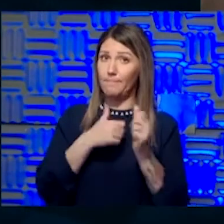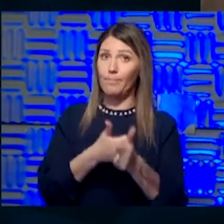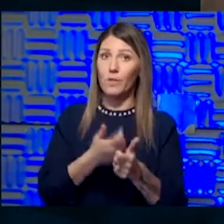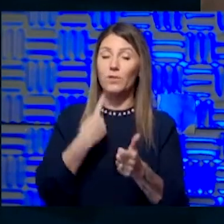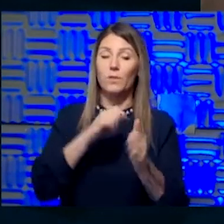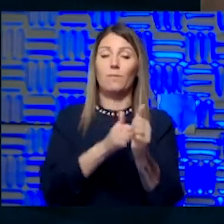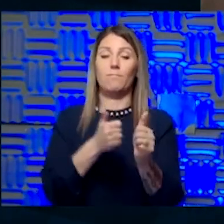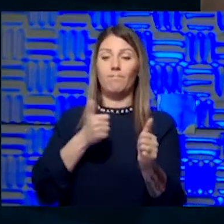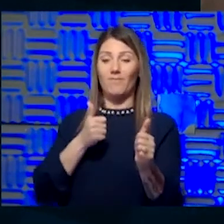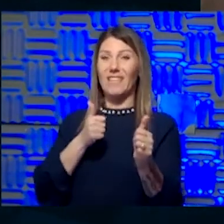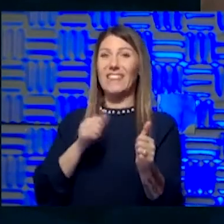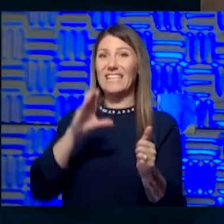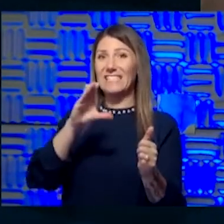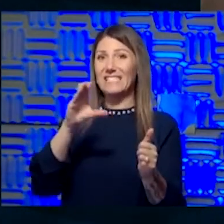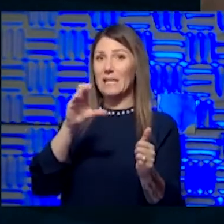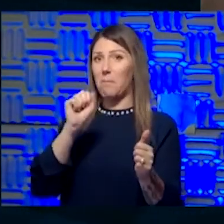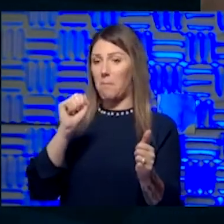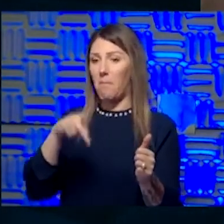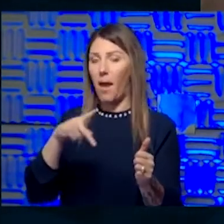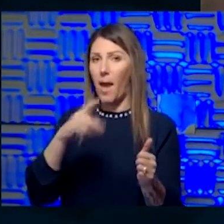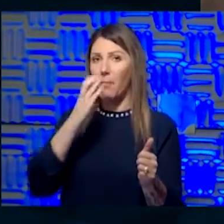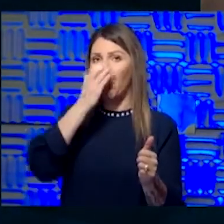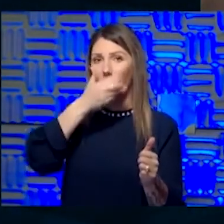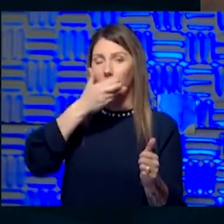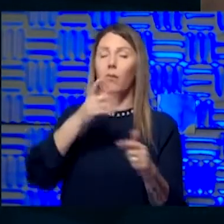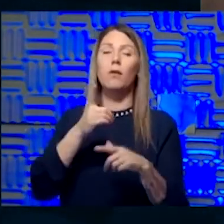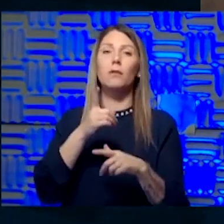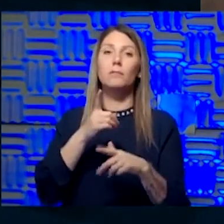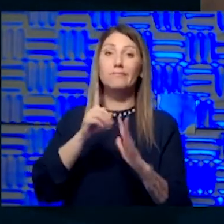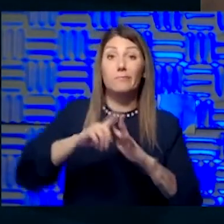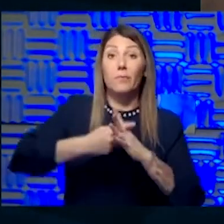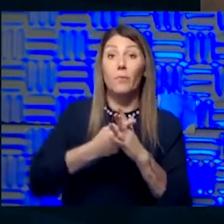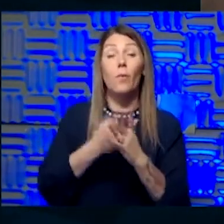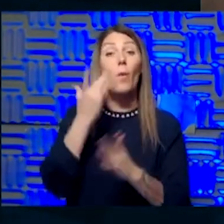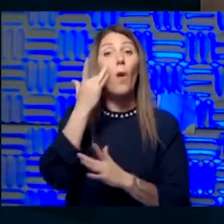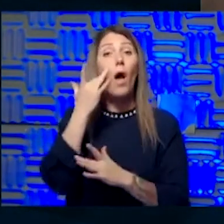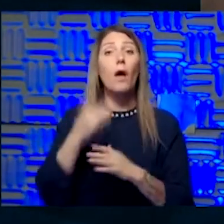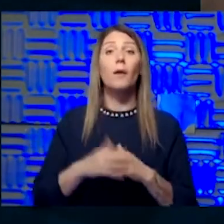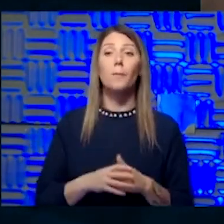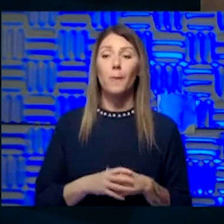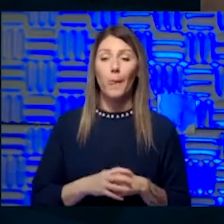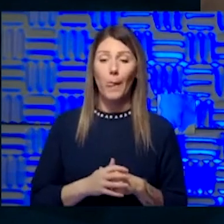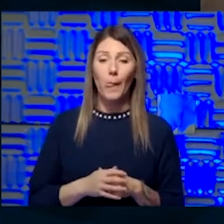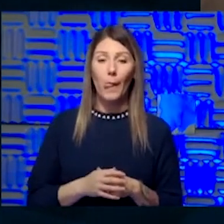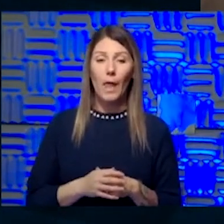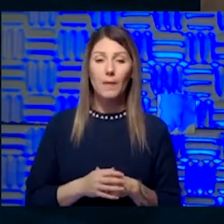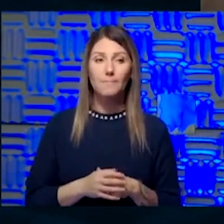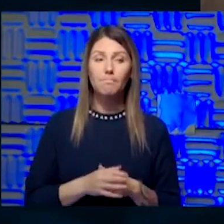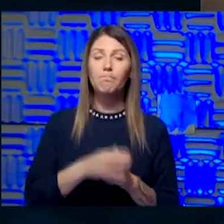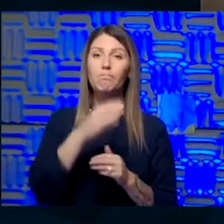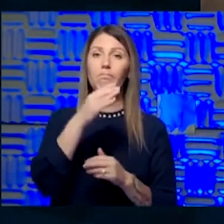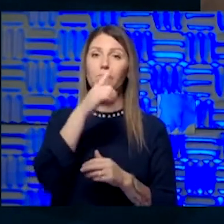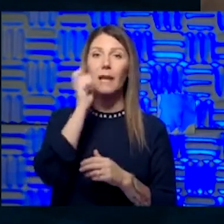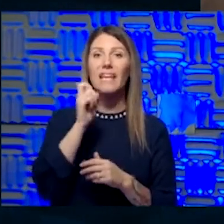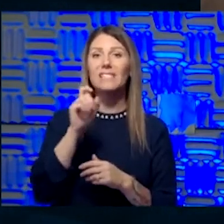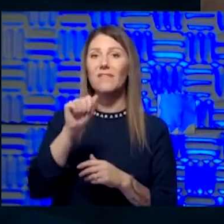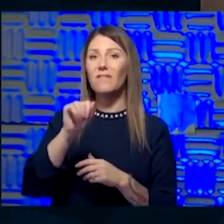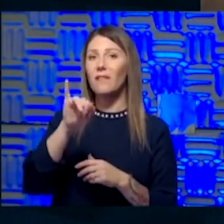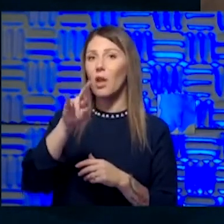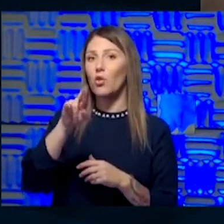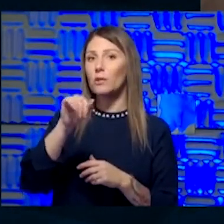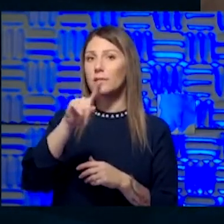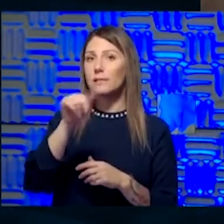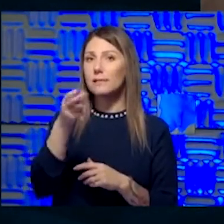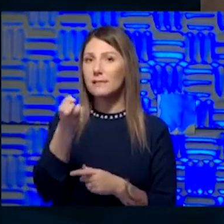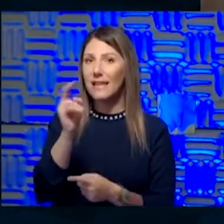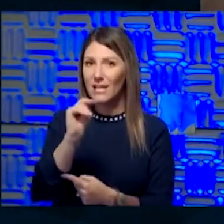from CPAP to begin with, mostly because of the aerosolization of having